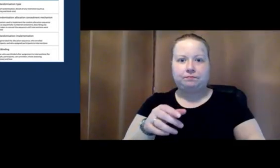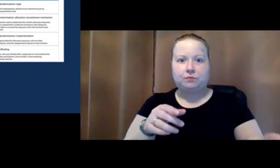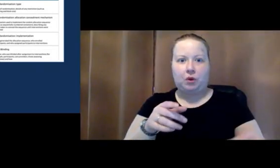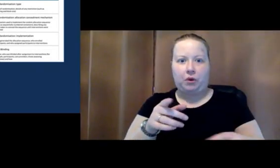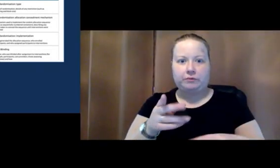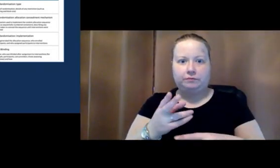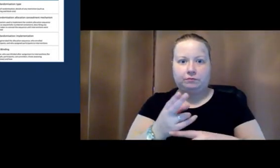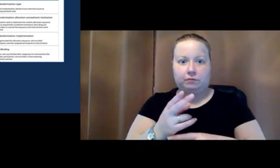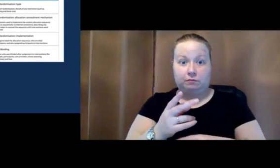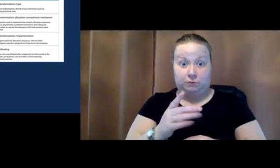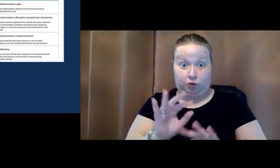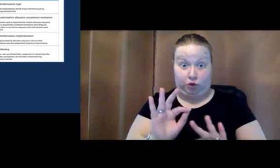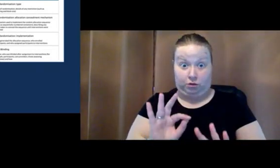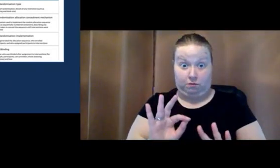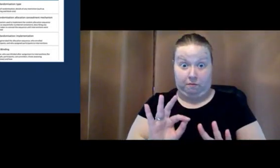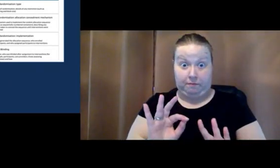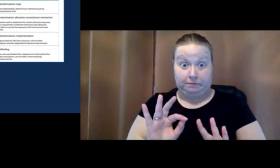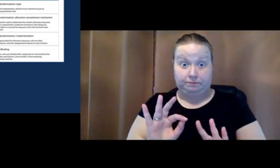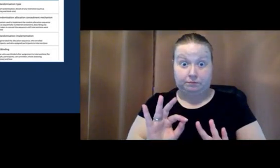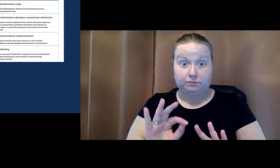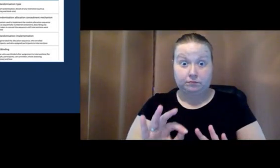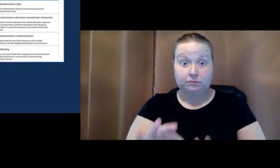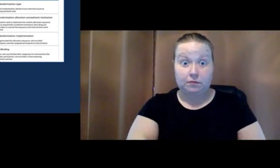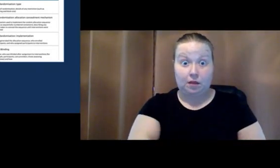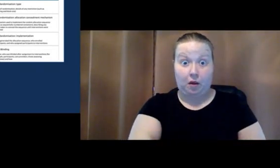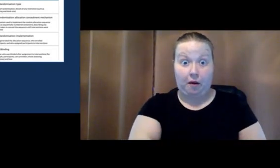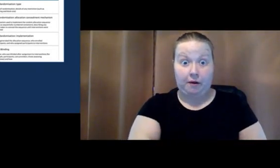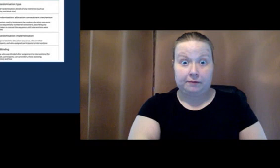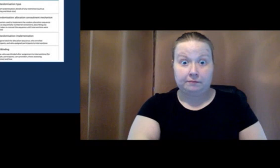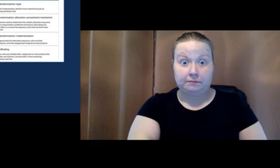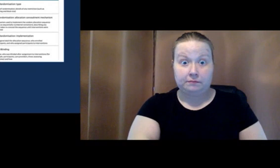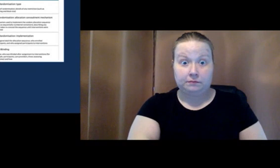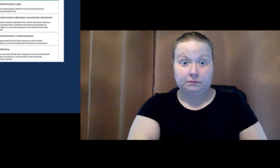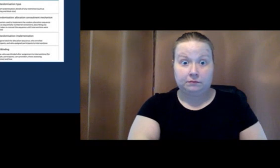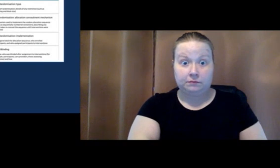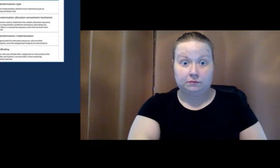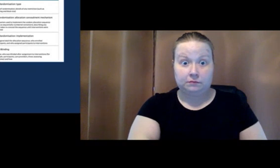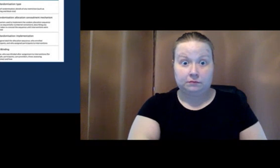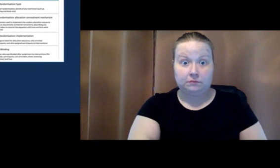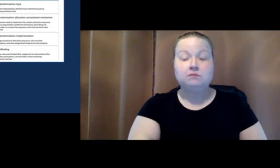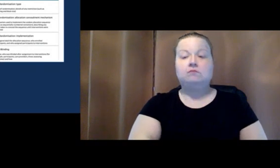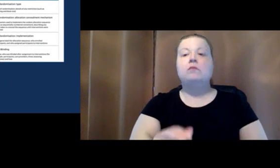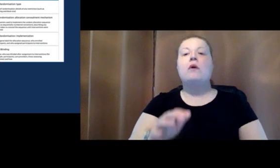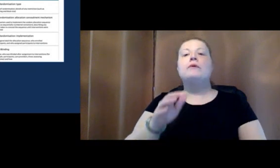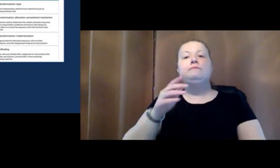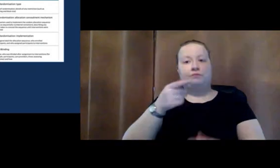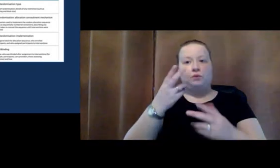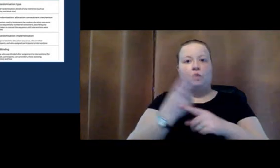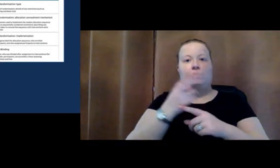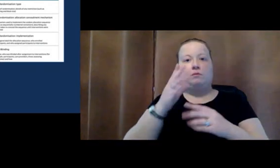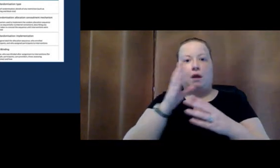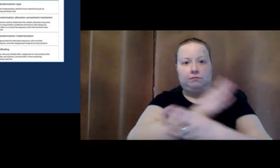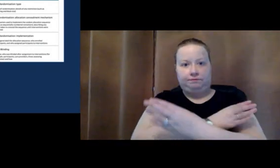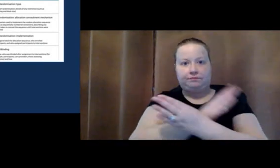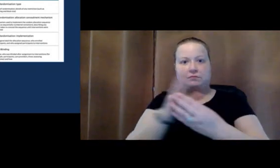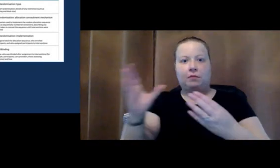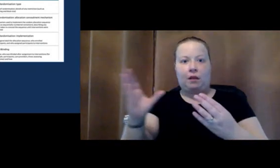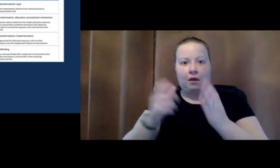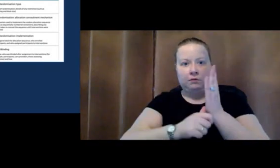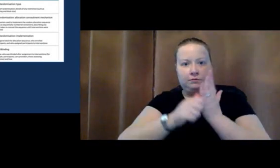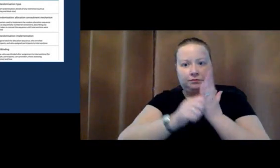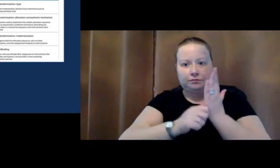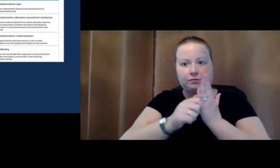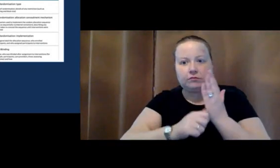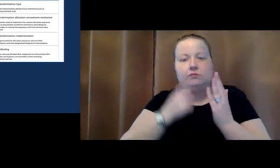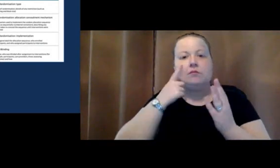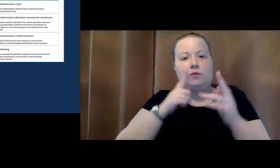but there's others like Consort, What Works clearinghouse, that are used by a wide variety of journals across many scientific fields for